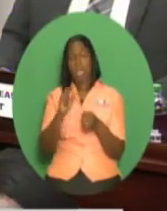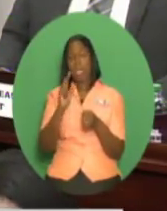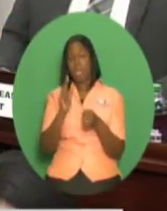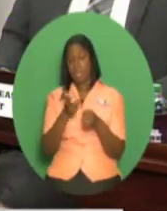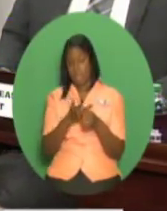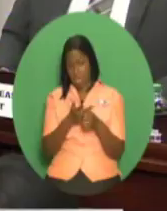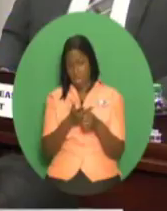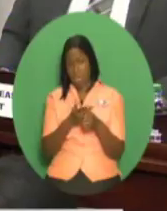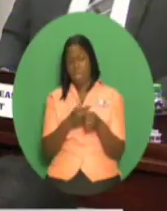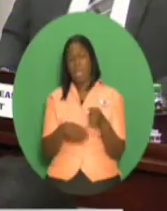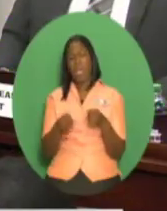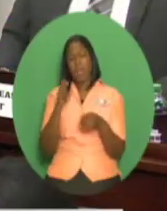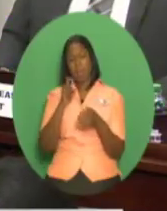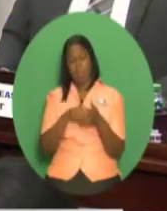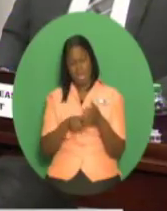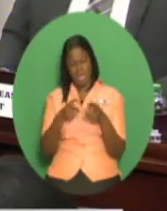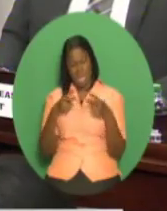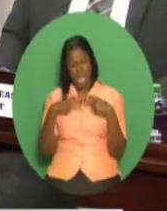aesthetics.